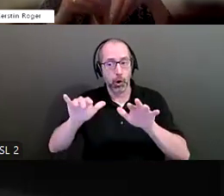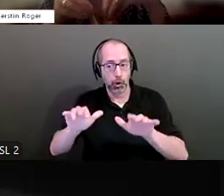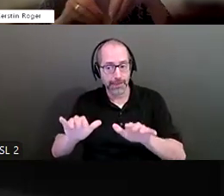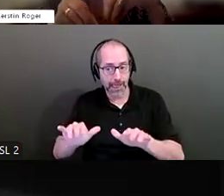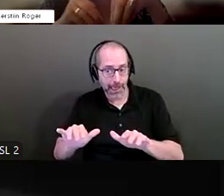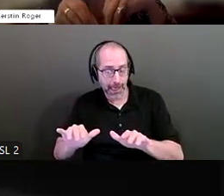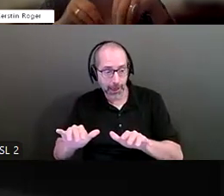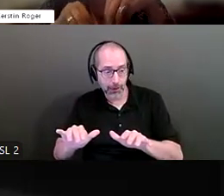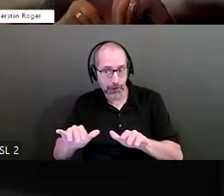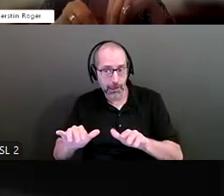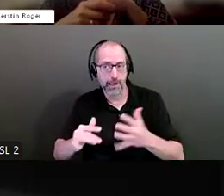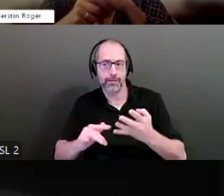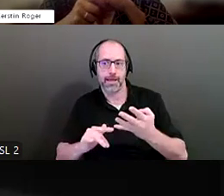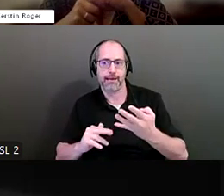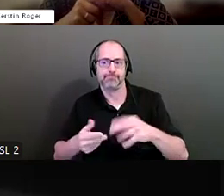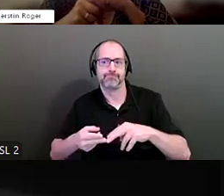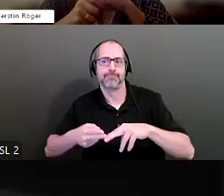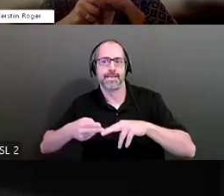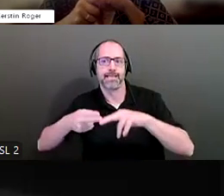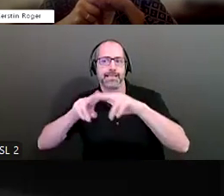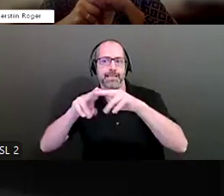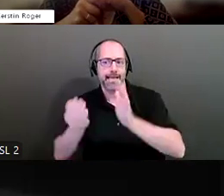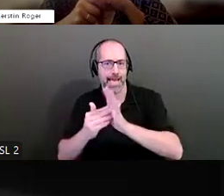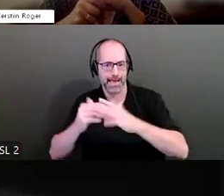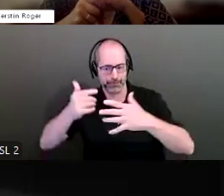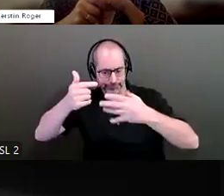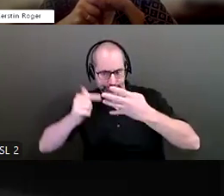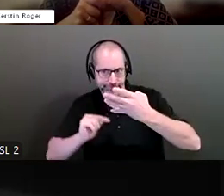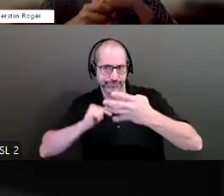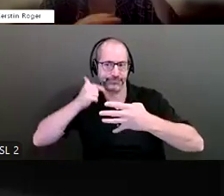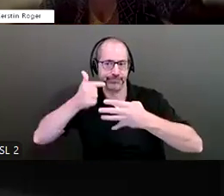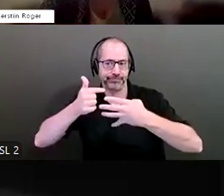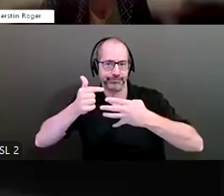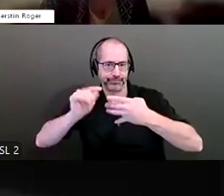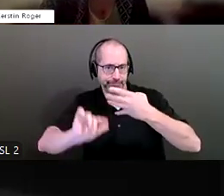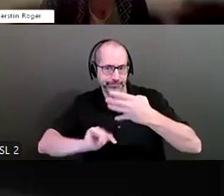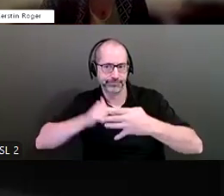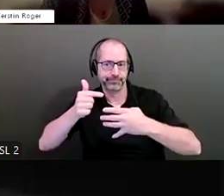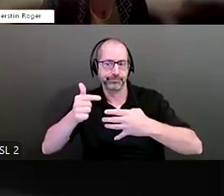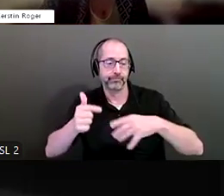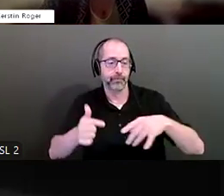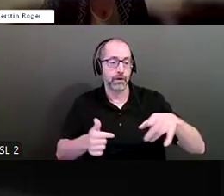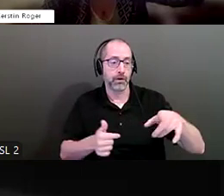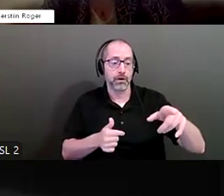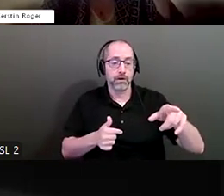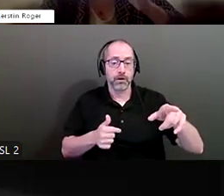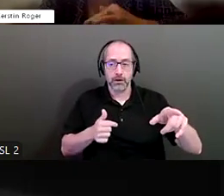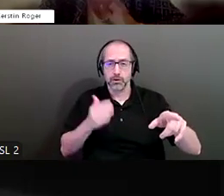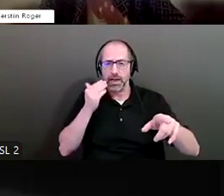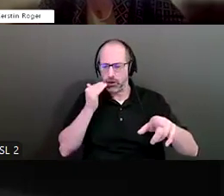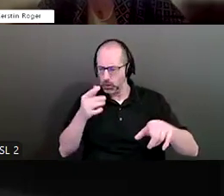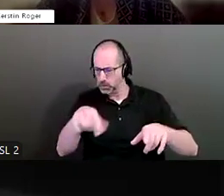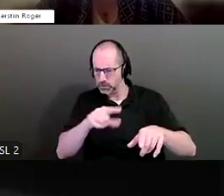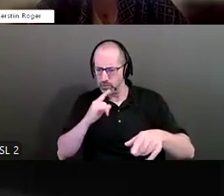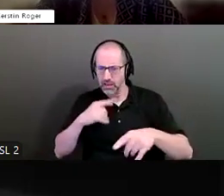will escalate again. And so in this way, I know we're going to save a little time for discussion.